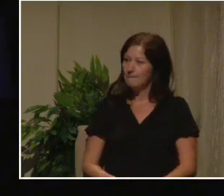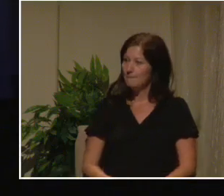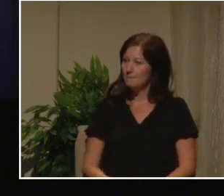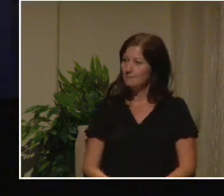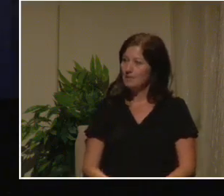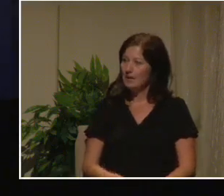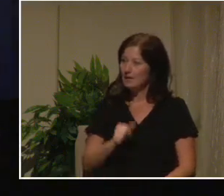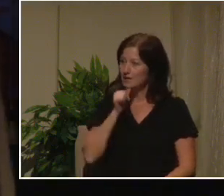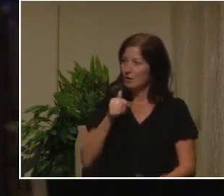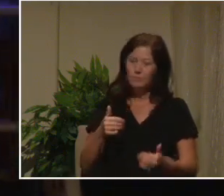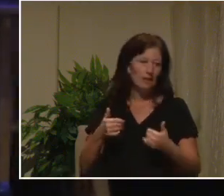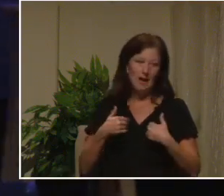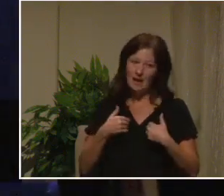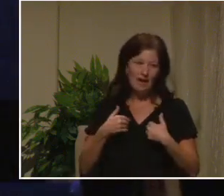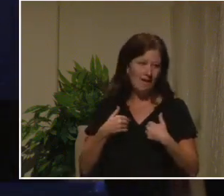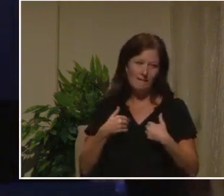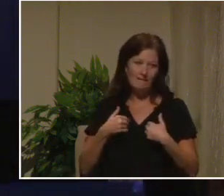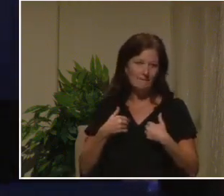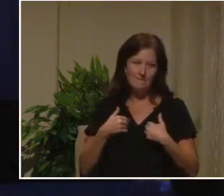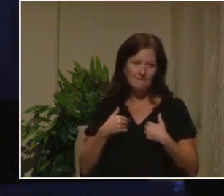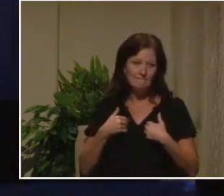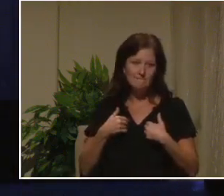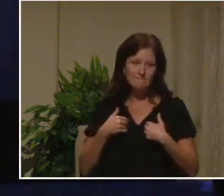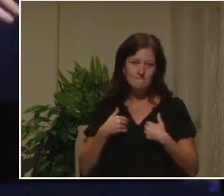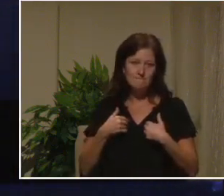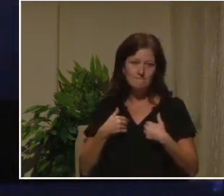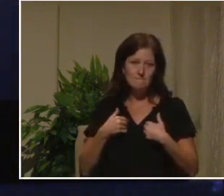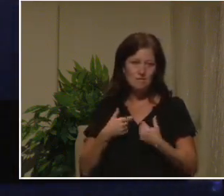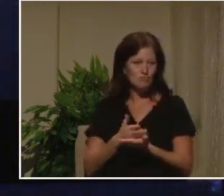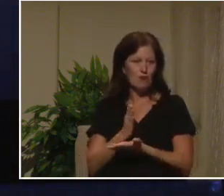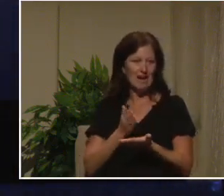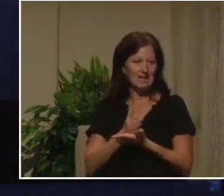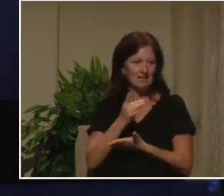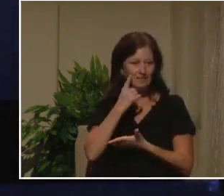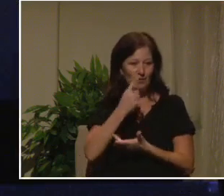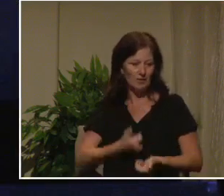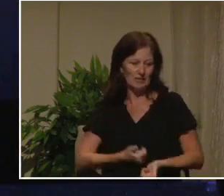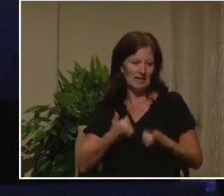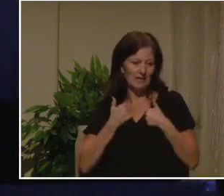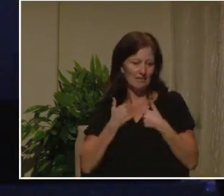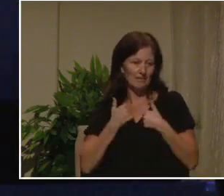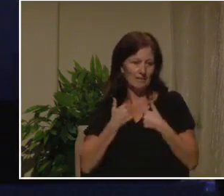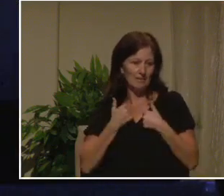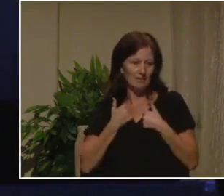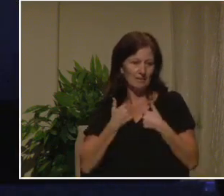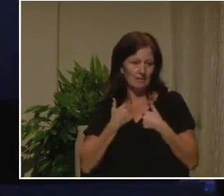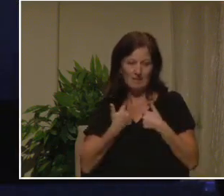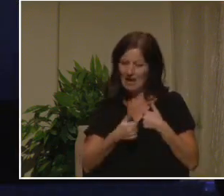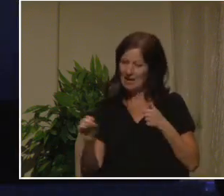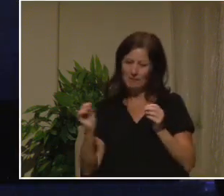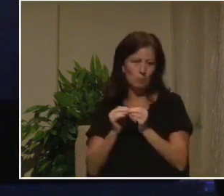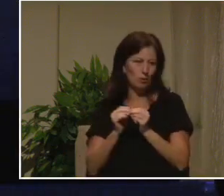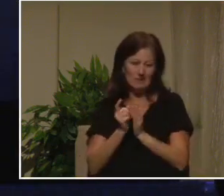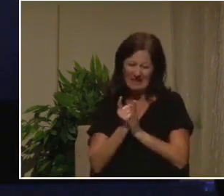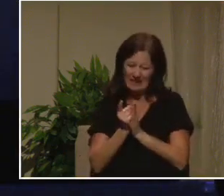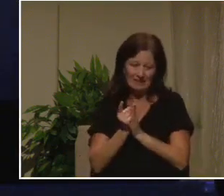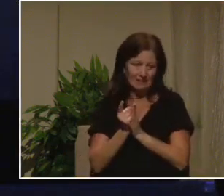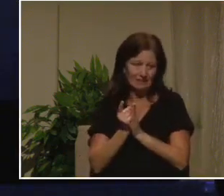I do not have the capacity to live another second with this reality, given who I am.